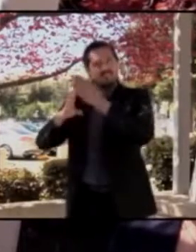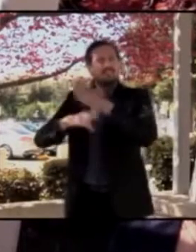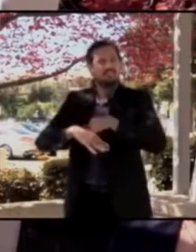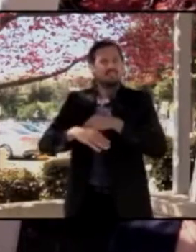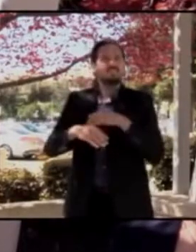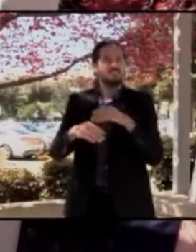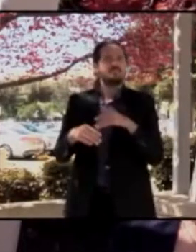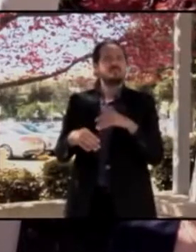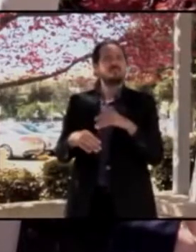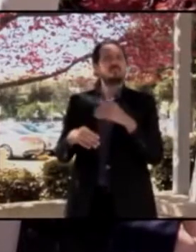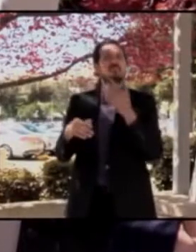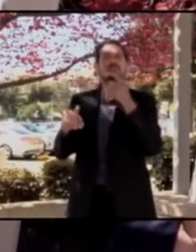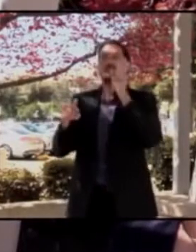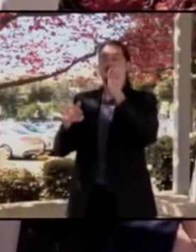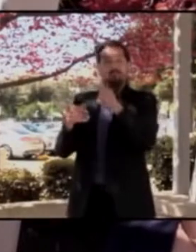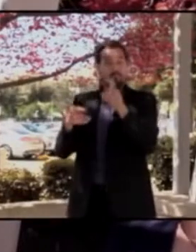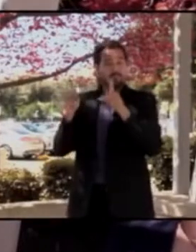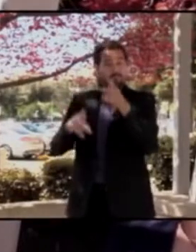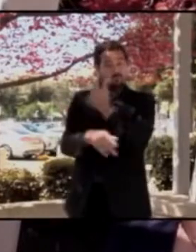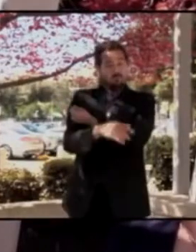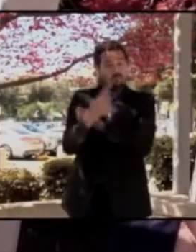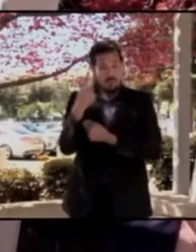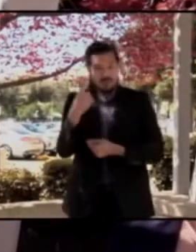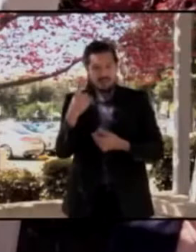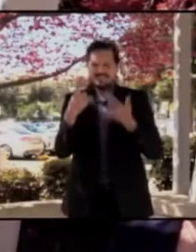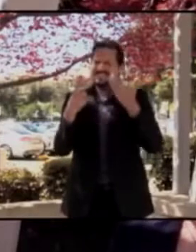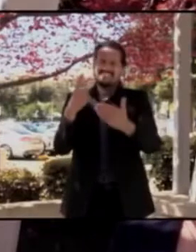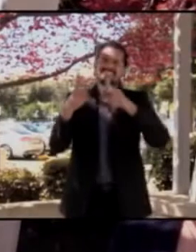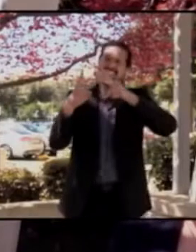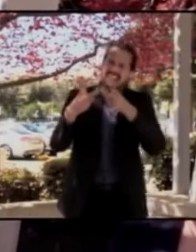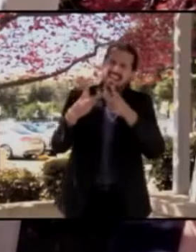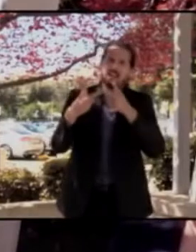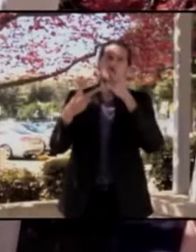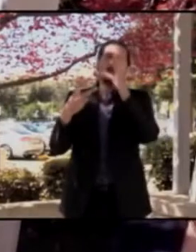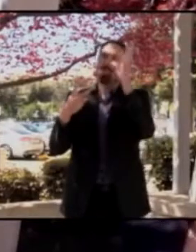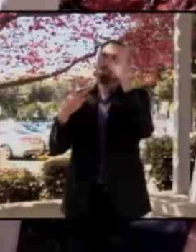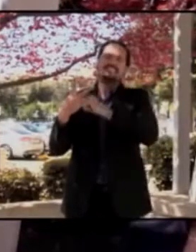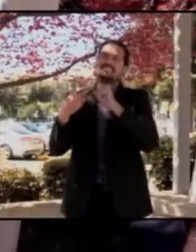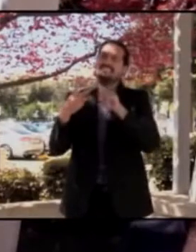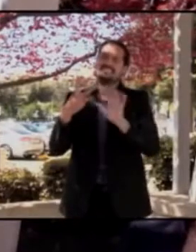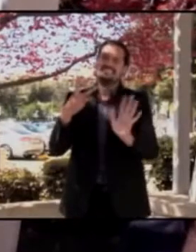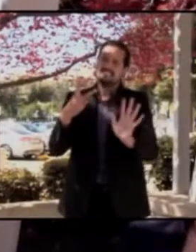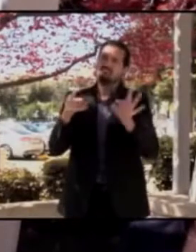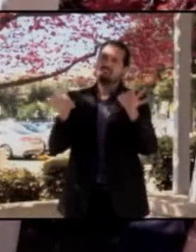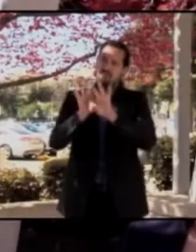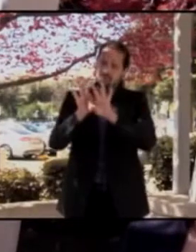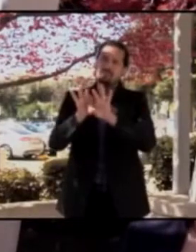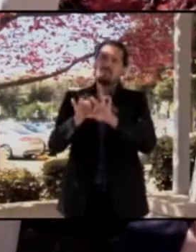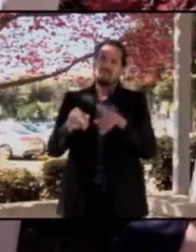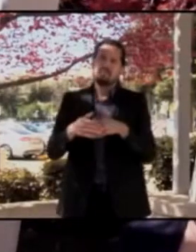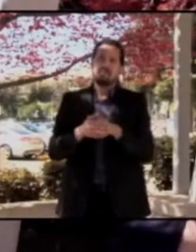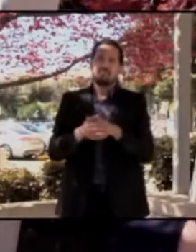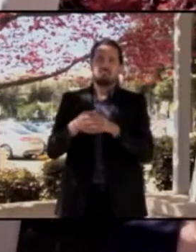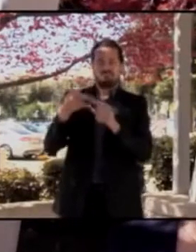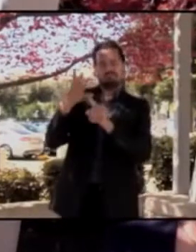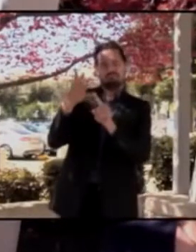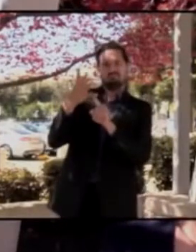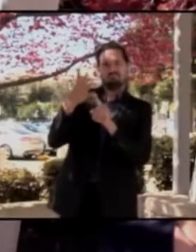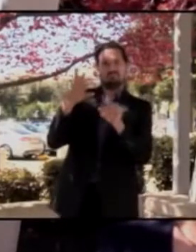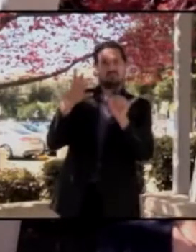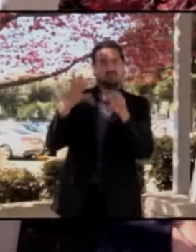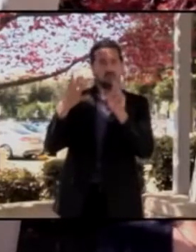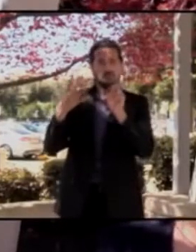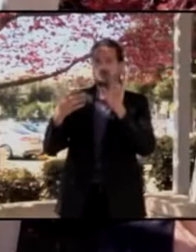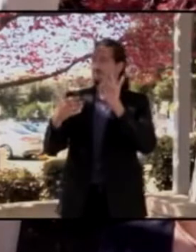second dose. So in all best worlds, we would get finished by the end of June. It's going to take us longer. Again, with